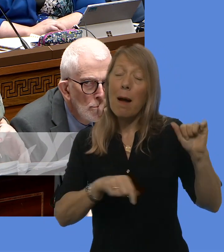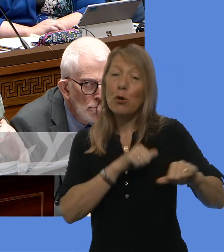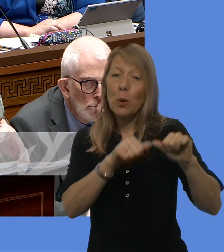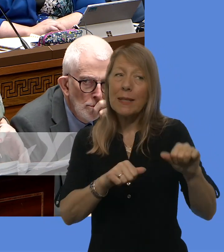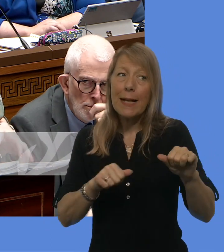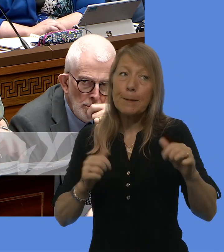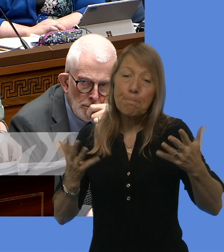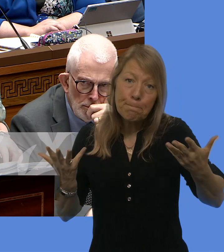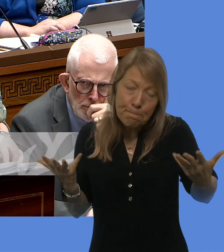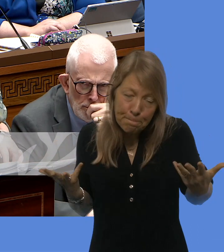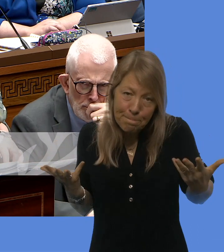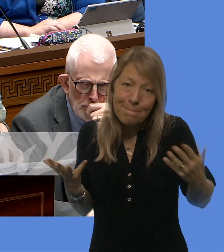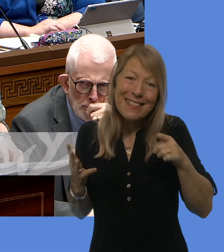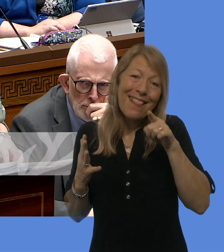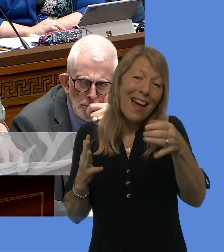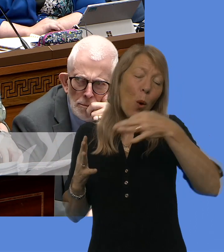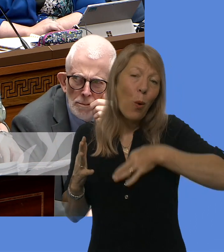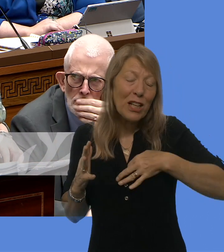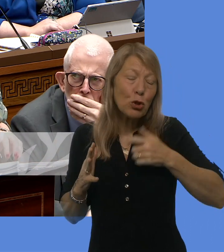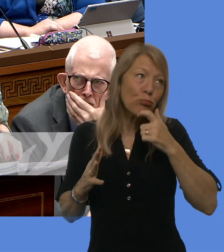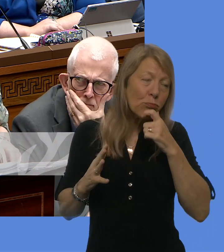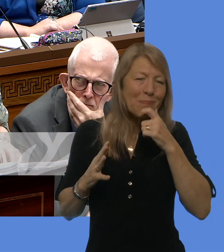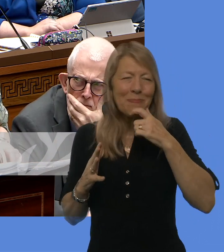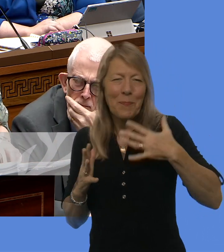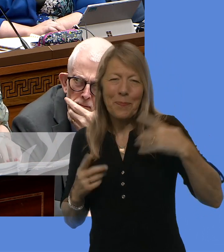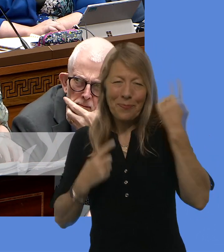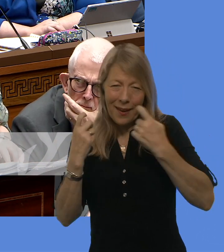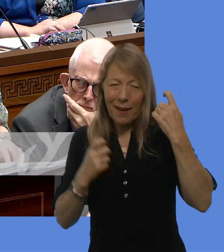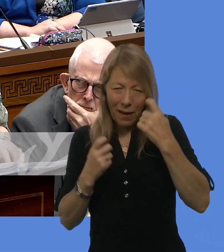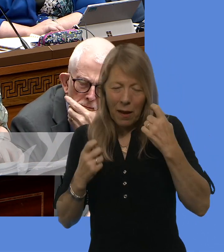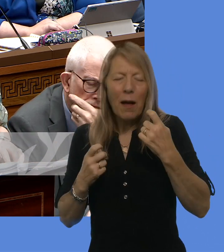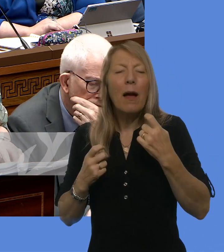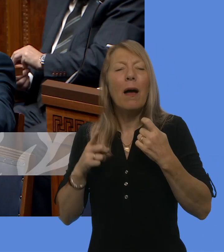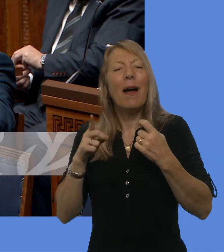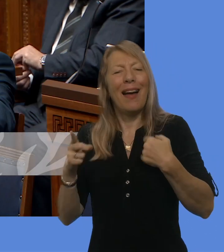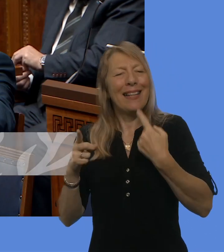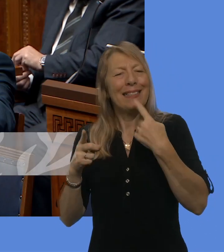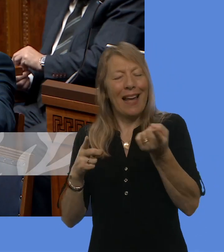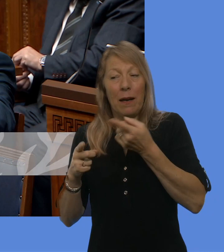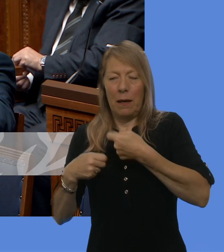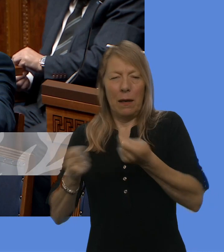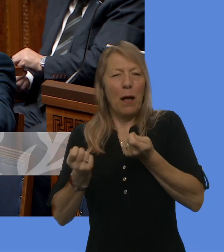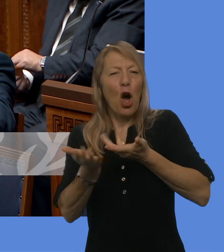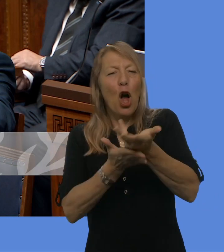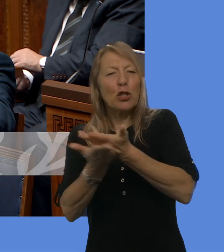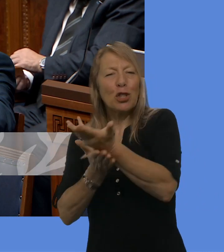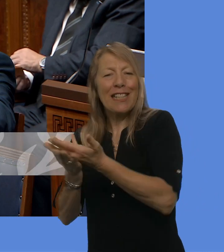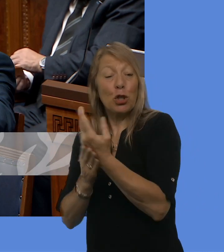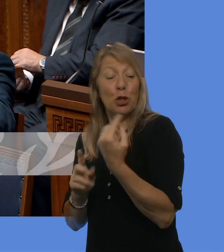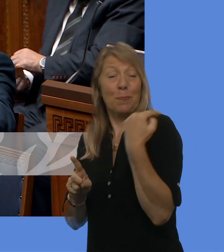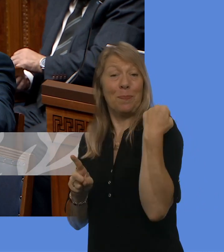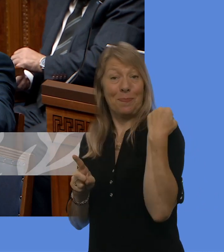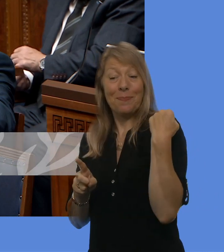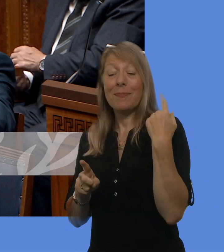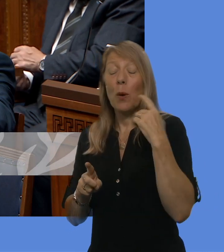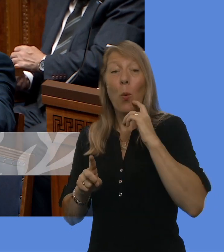and attention. We're waiting on a consultation outcome in July, and when we have that consultation outcome and have been able to see the feedback on that, we